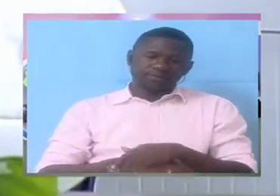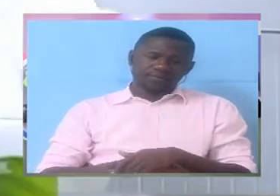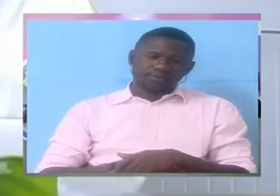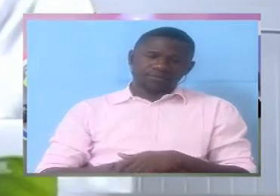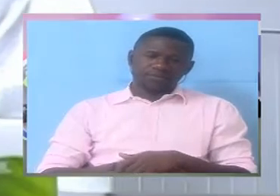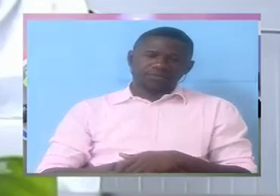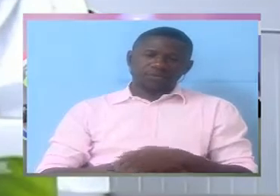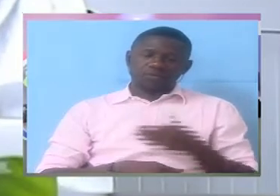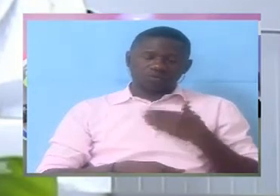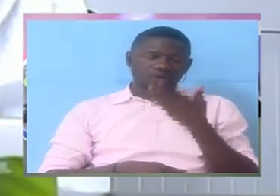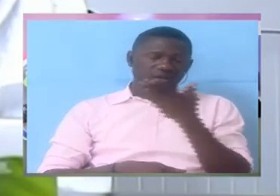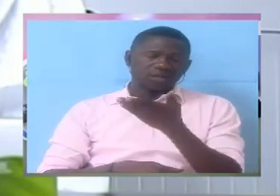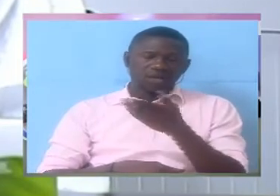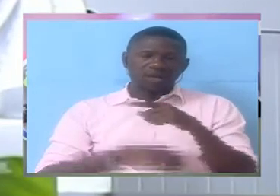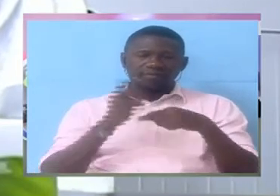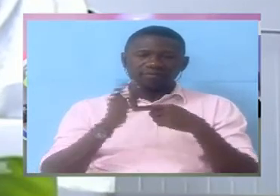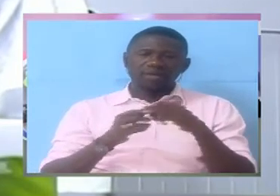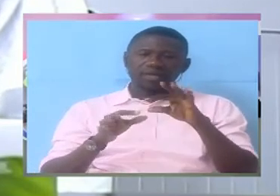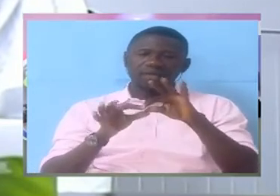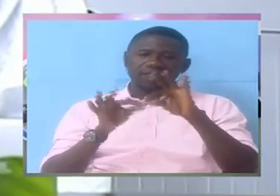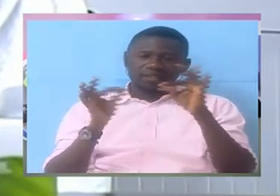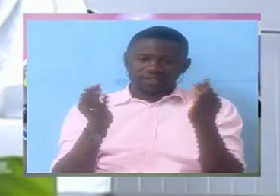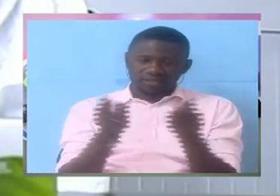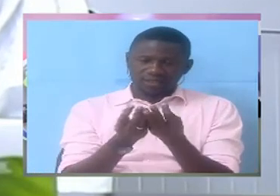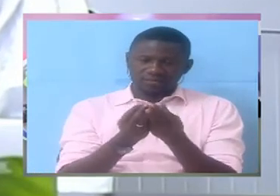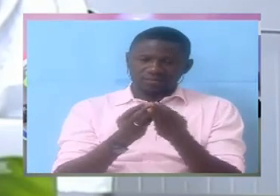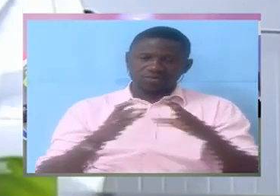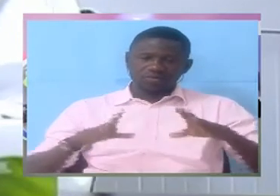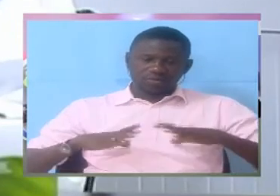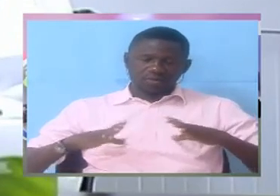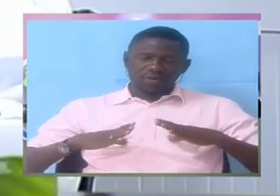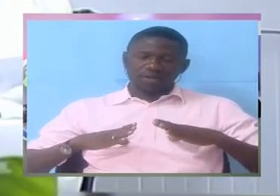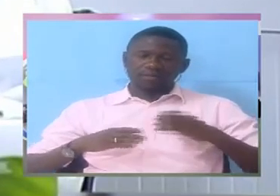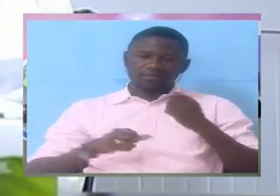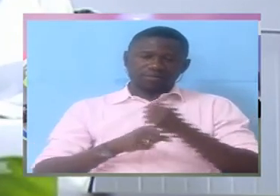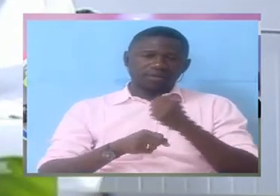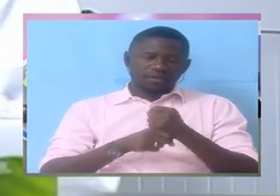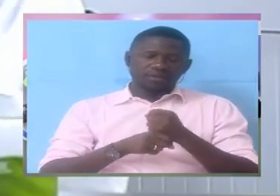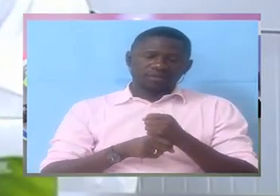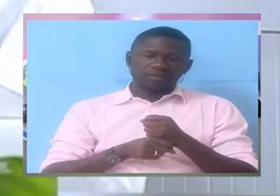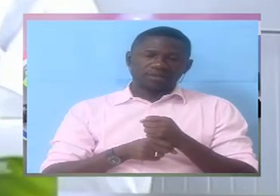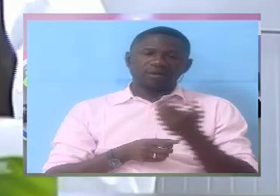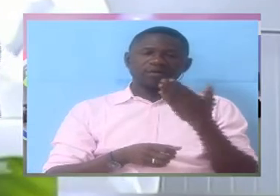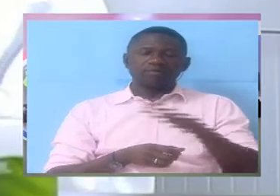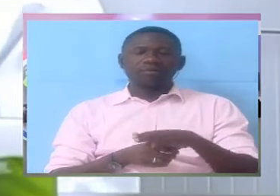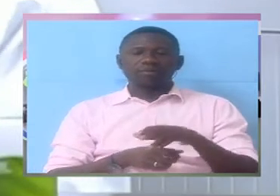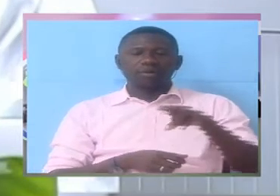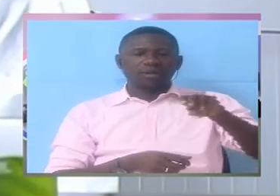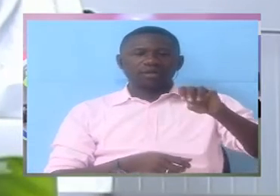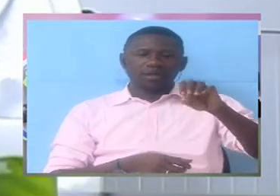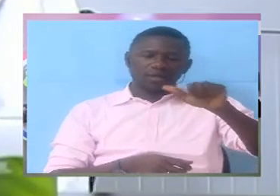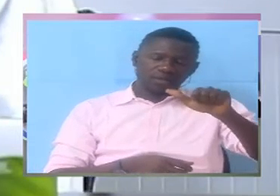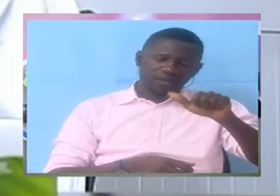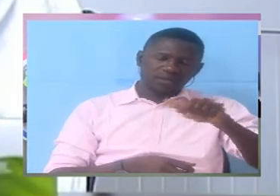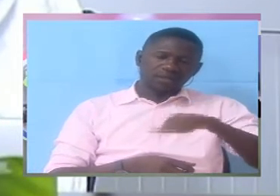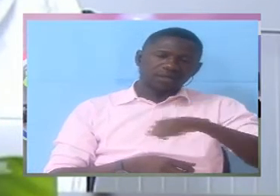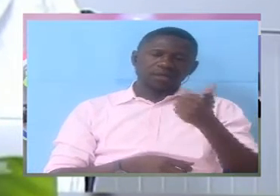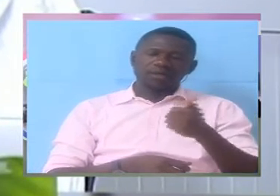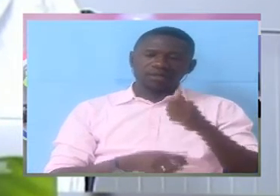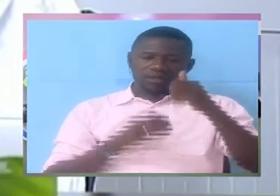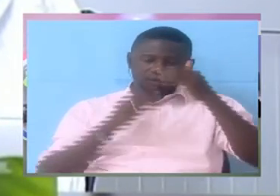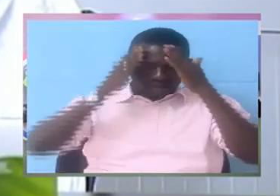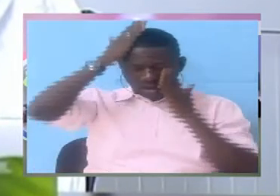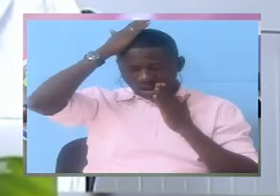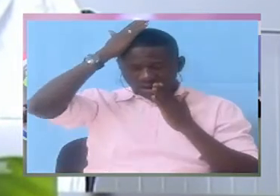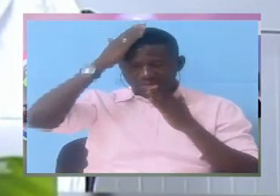was prepared mbije ina takafo parendi on the NIS side and the army side na ila karola